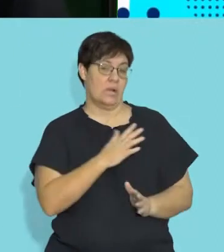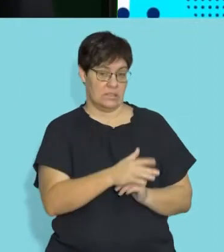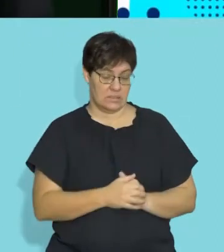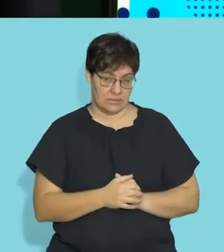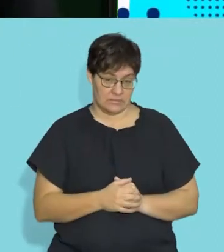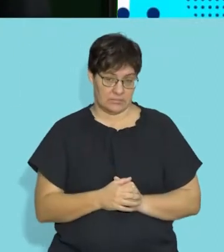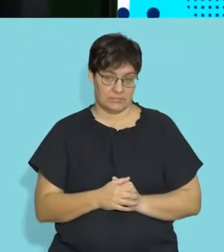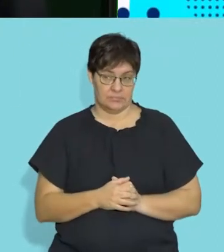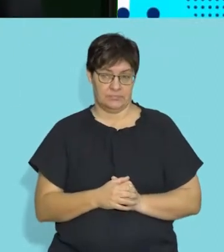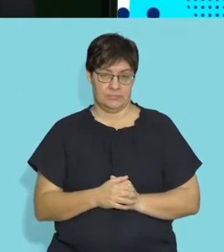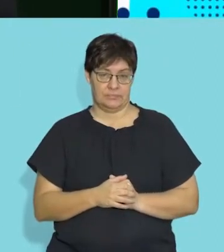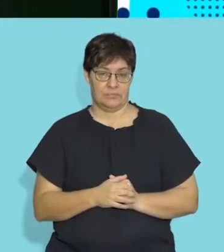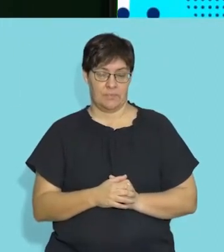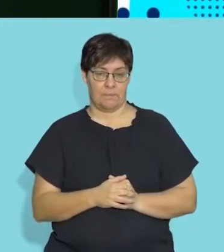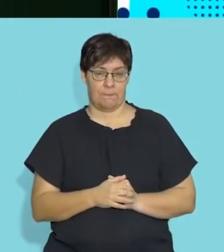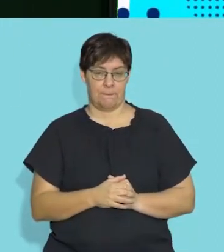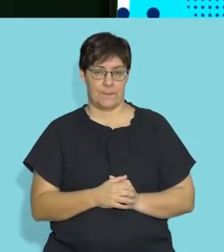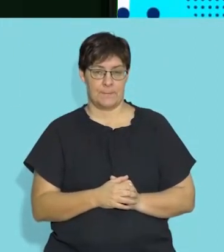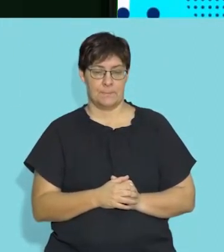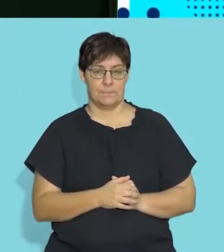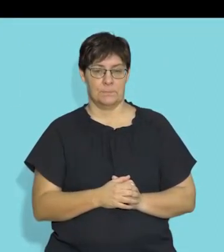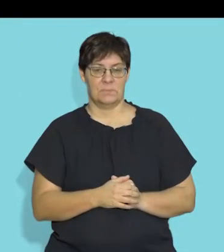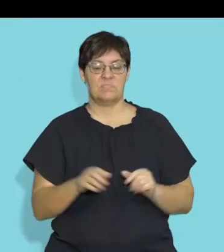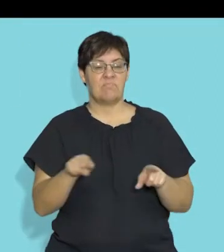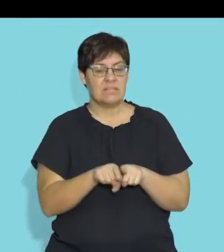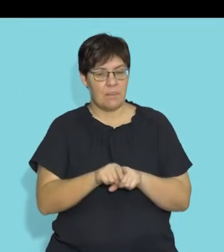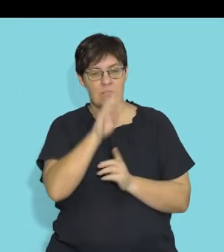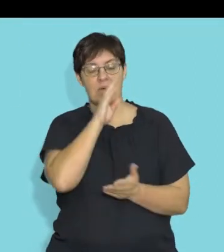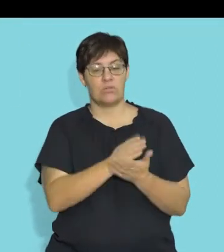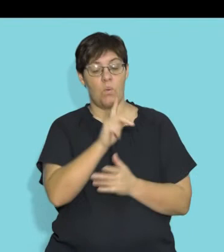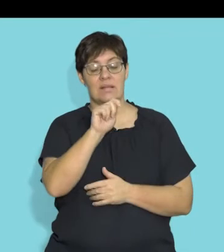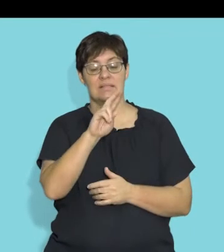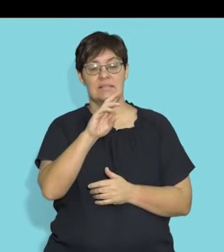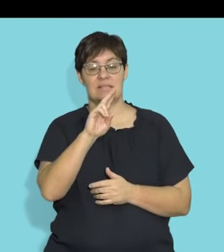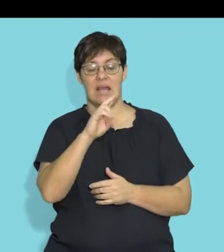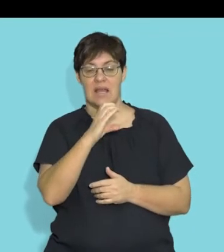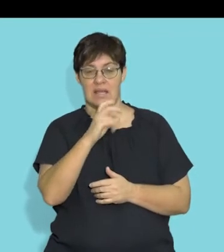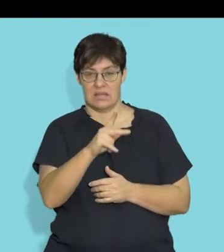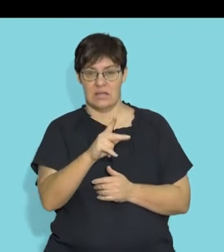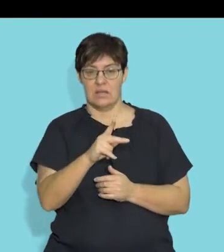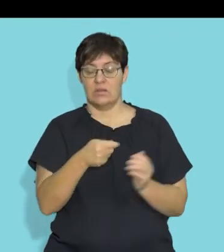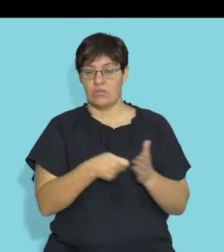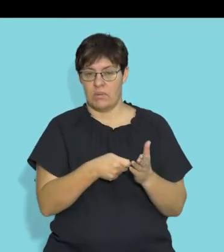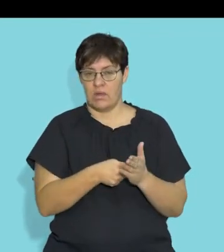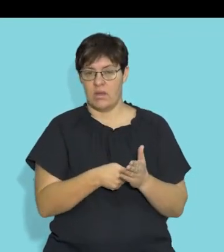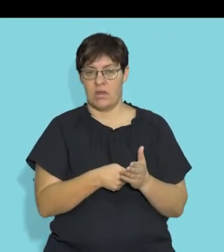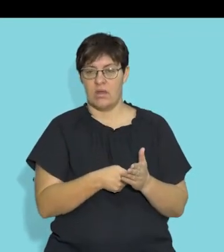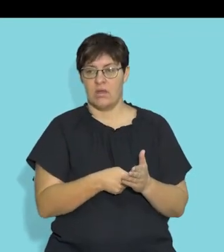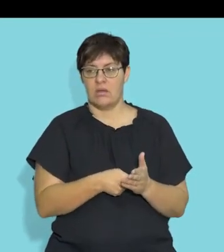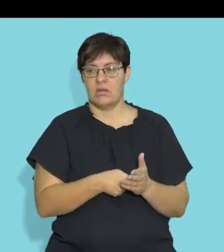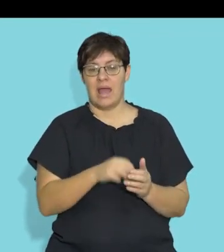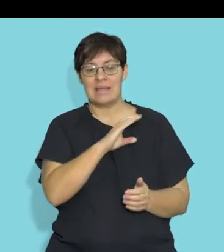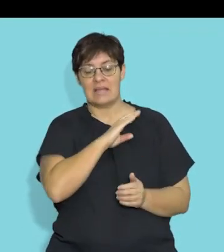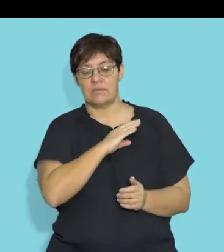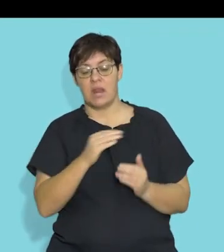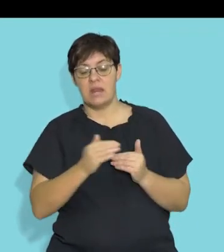to steal the stock, right? And also make sure, because there's a tuck shop, that it shouldn't be within the reach